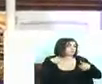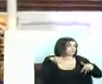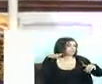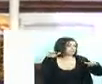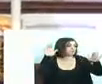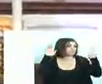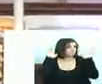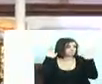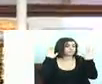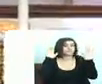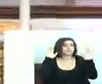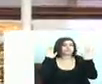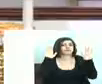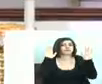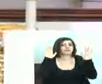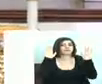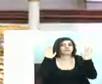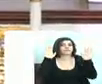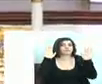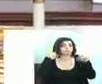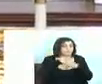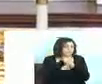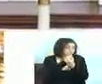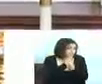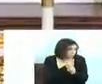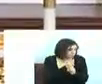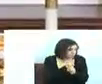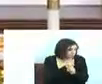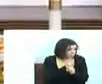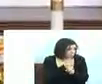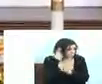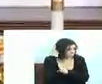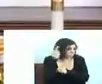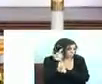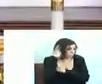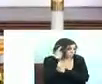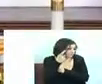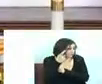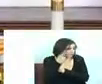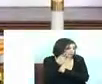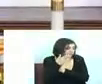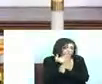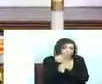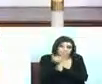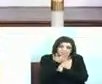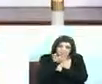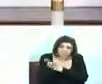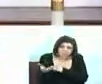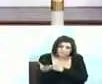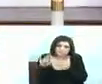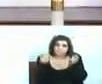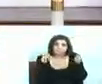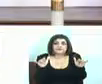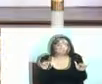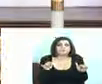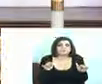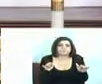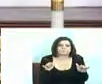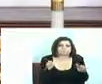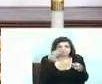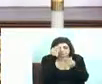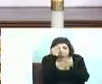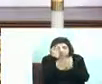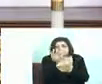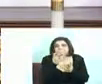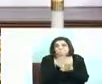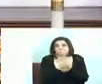that those in this room have made. Lord, we realize that there are greater things yet to be done, yet to come.